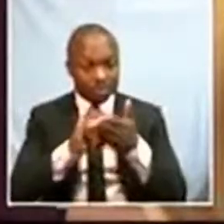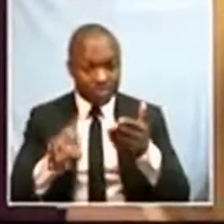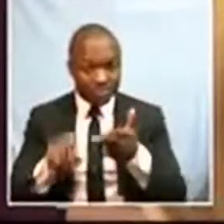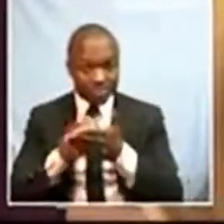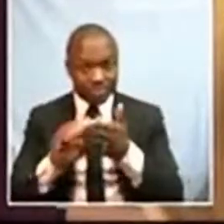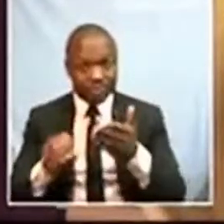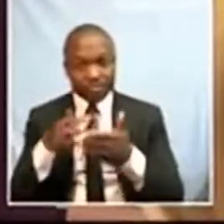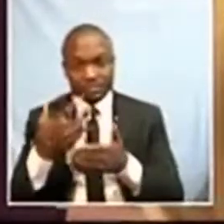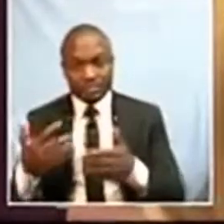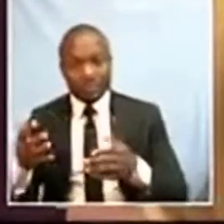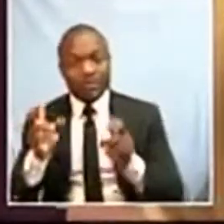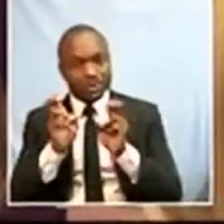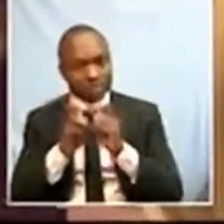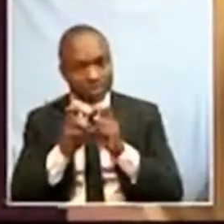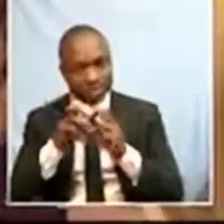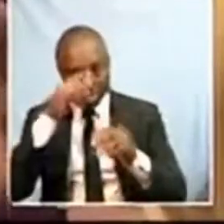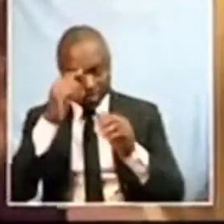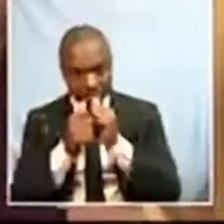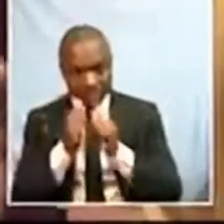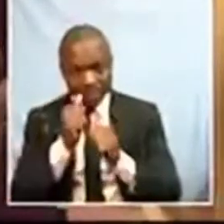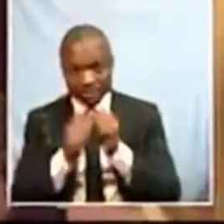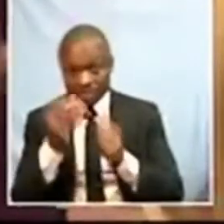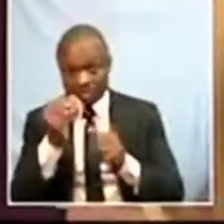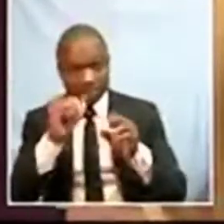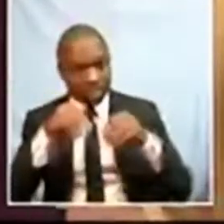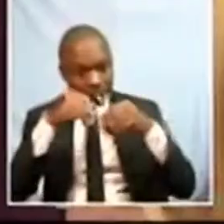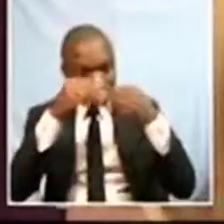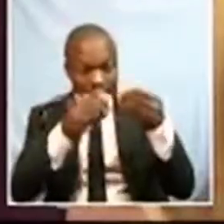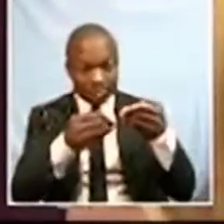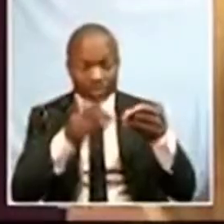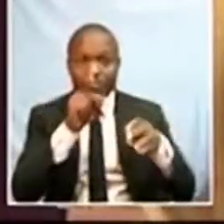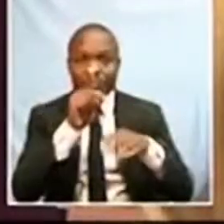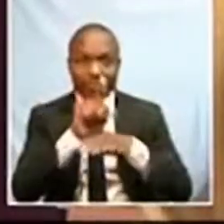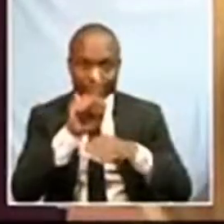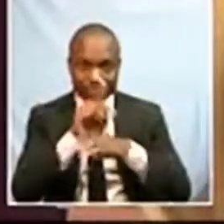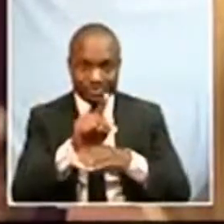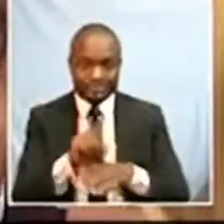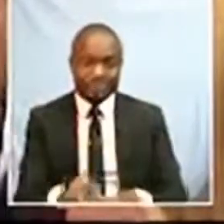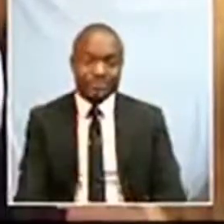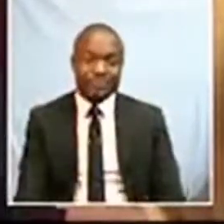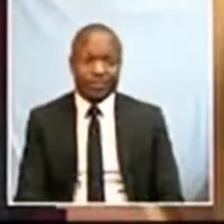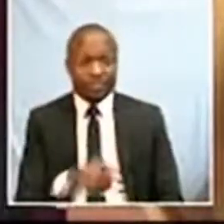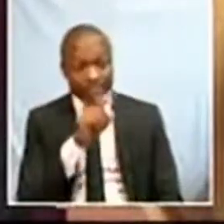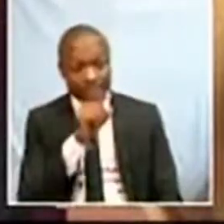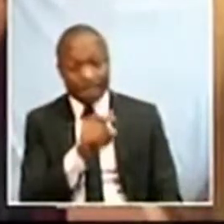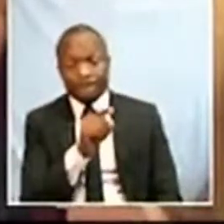contract because of the amount that was allocated for the project. So the